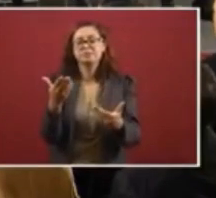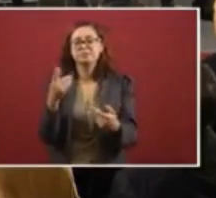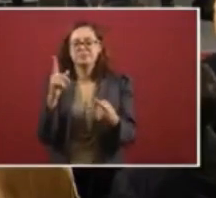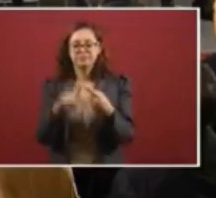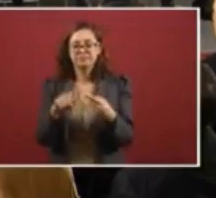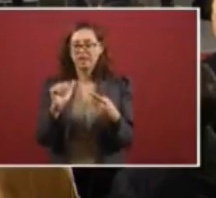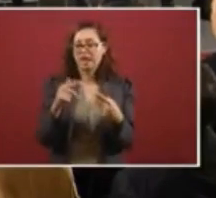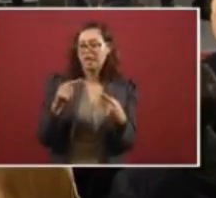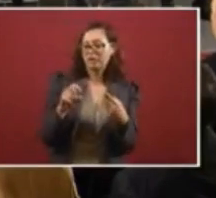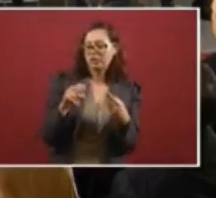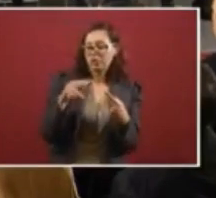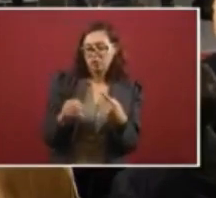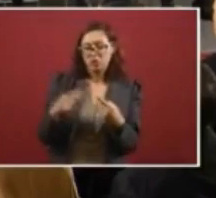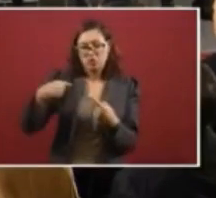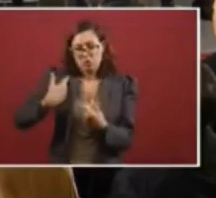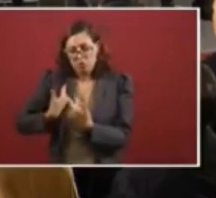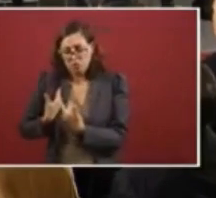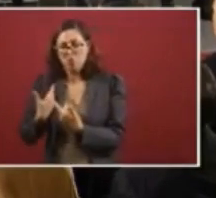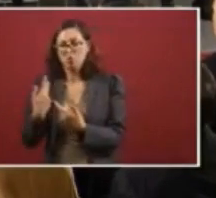we were able to gain